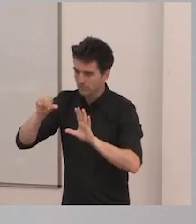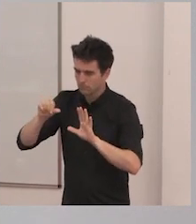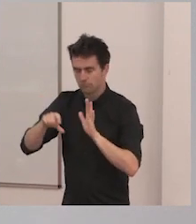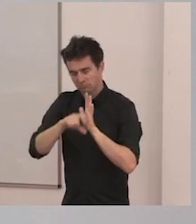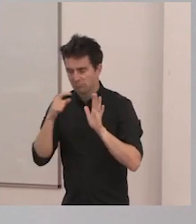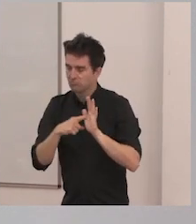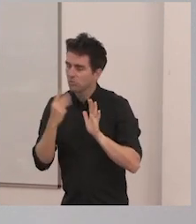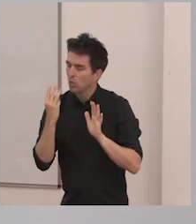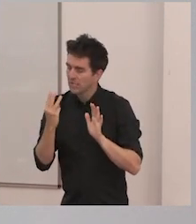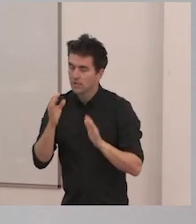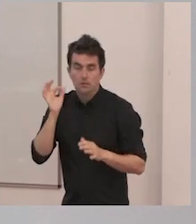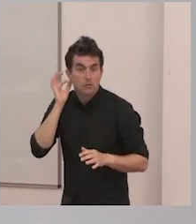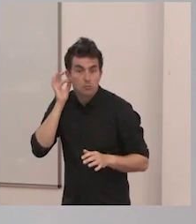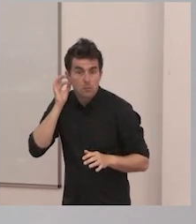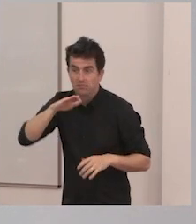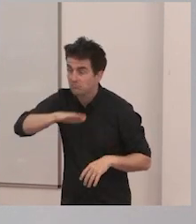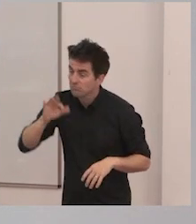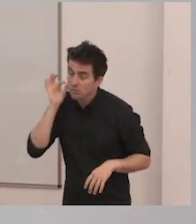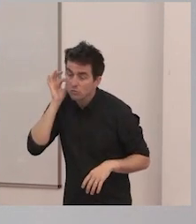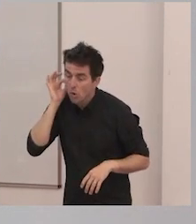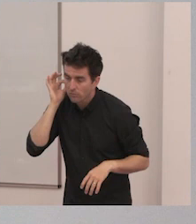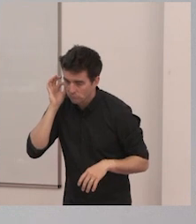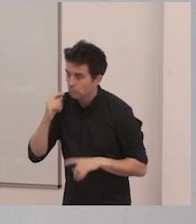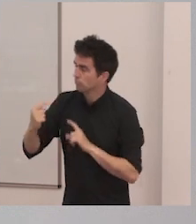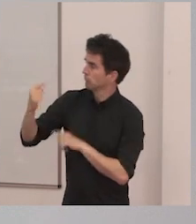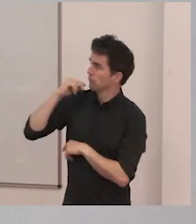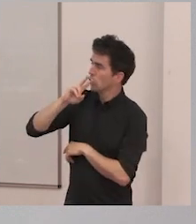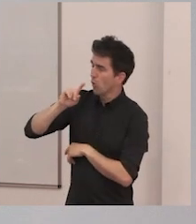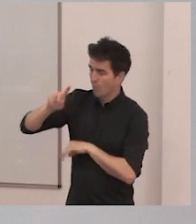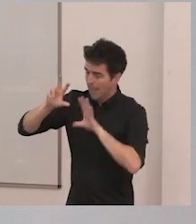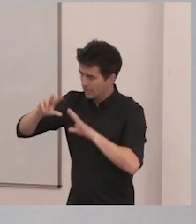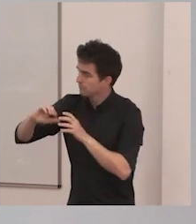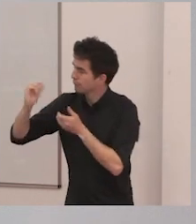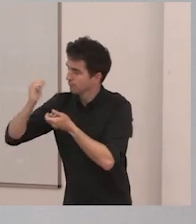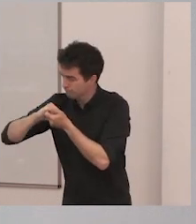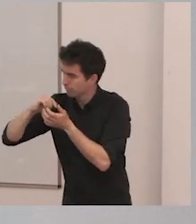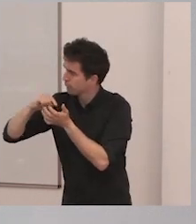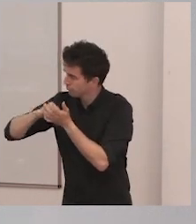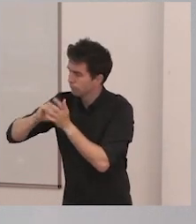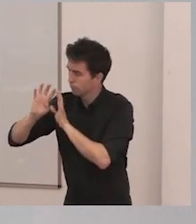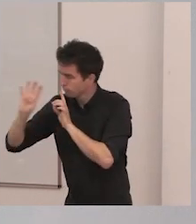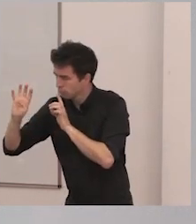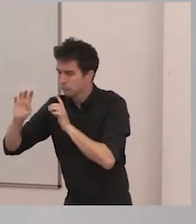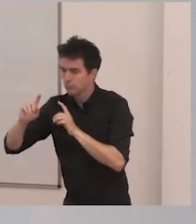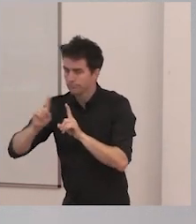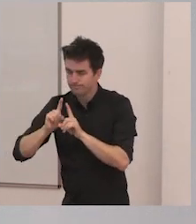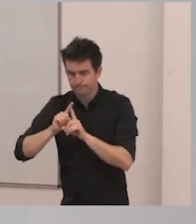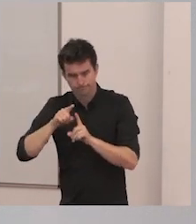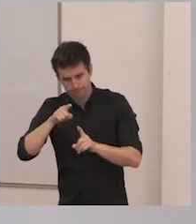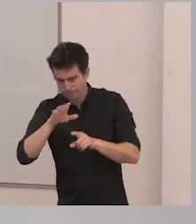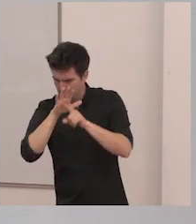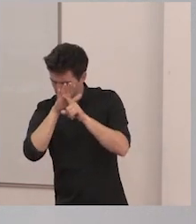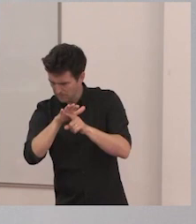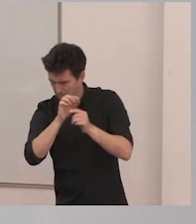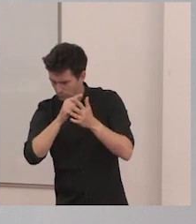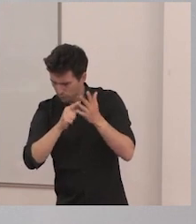rights for women with disabilities, and repeatedly reinforced in concluding observations to